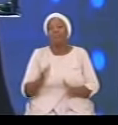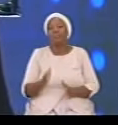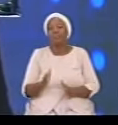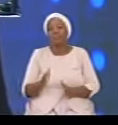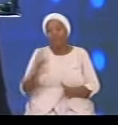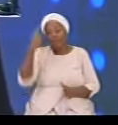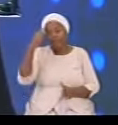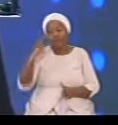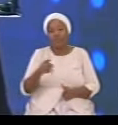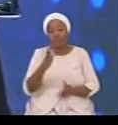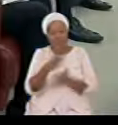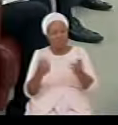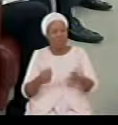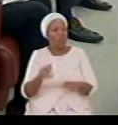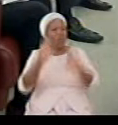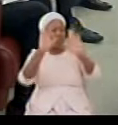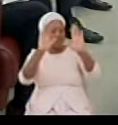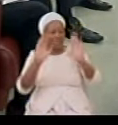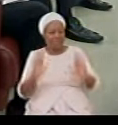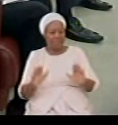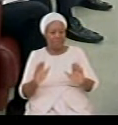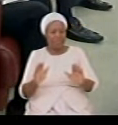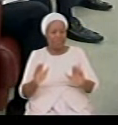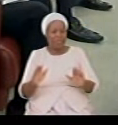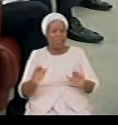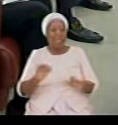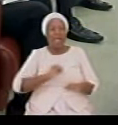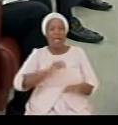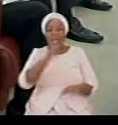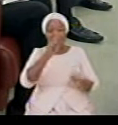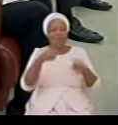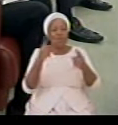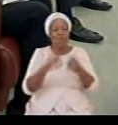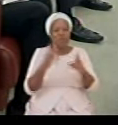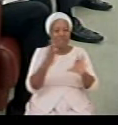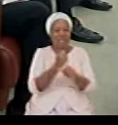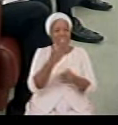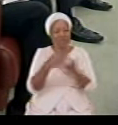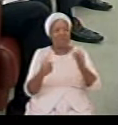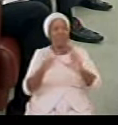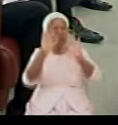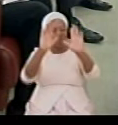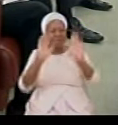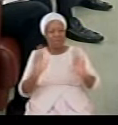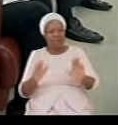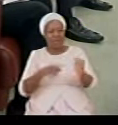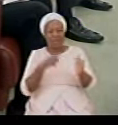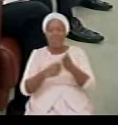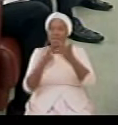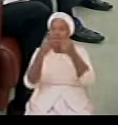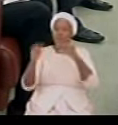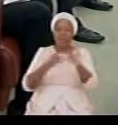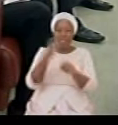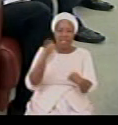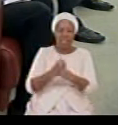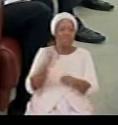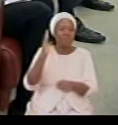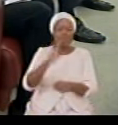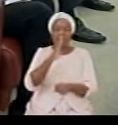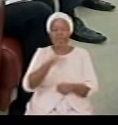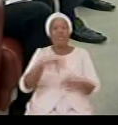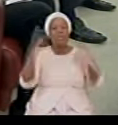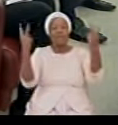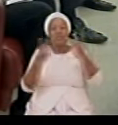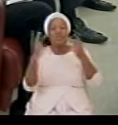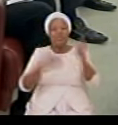for something wonderful. I'm going to get something wonderful. This coming year is going to be a victorious